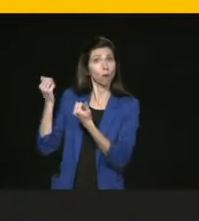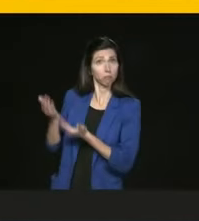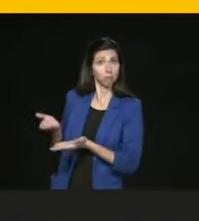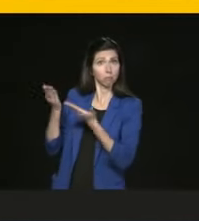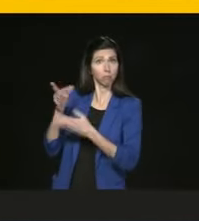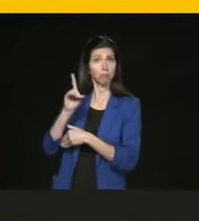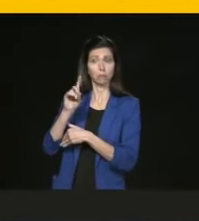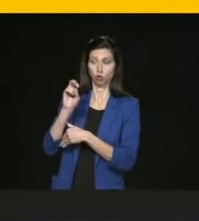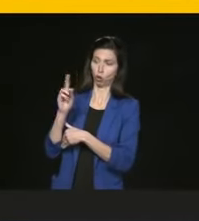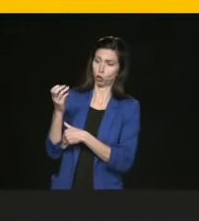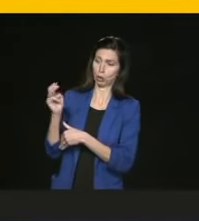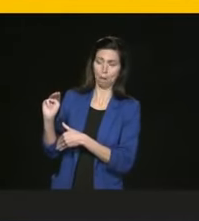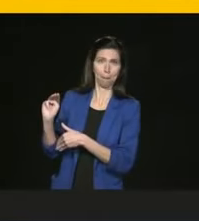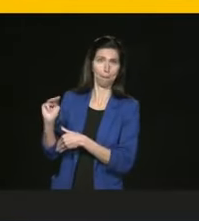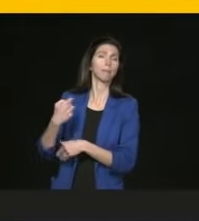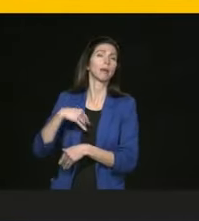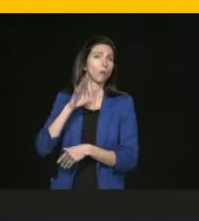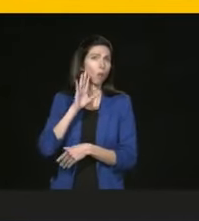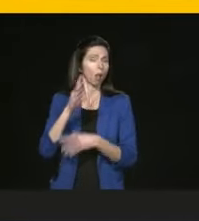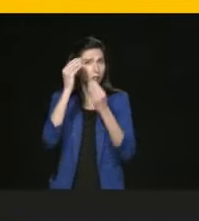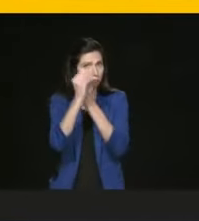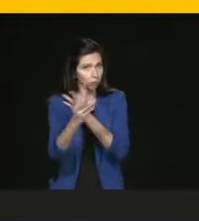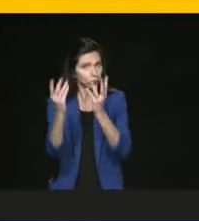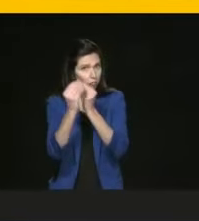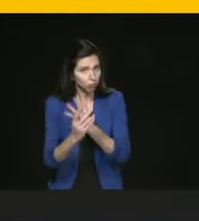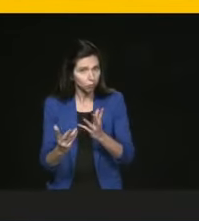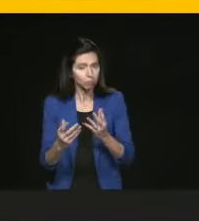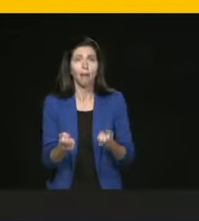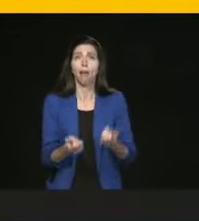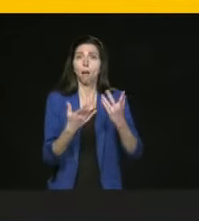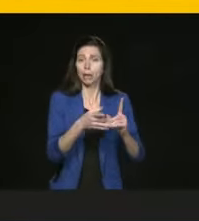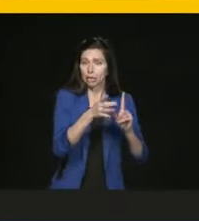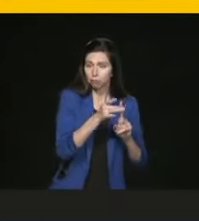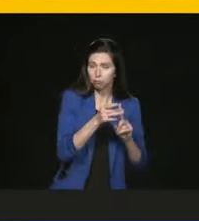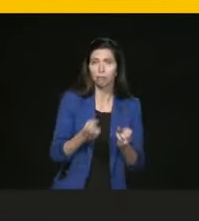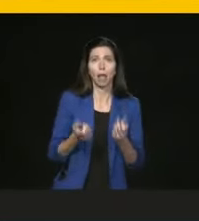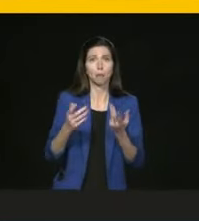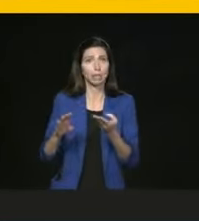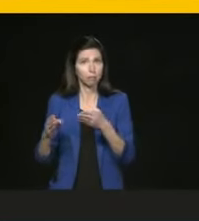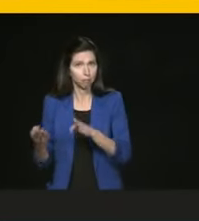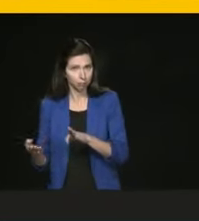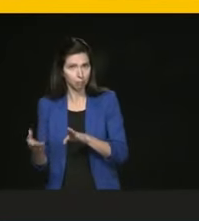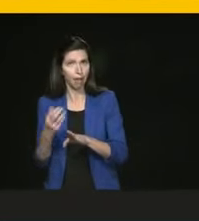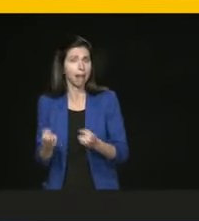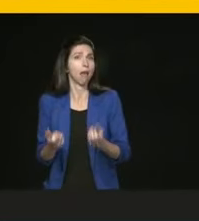update on the number of COVID-19 cases in Canada. There are now